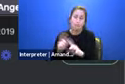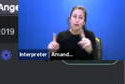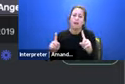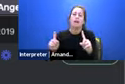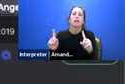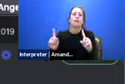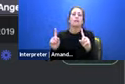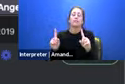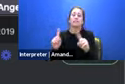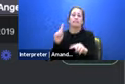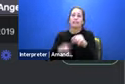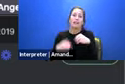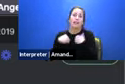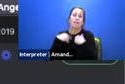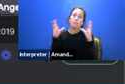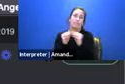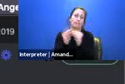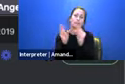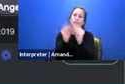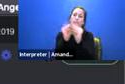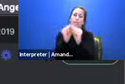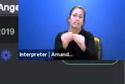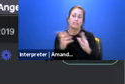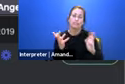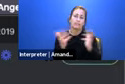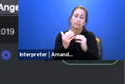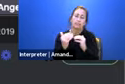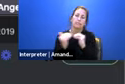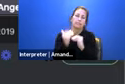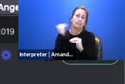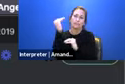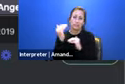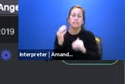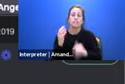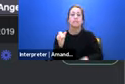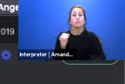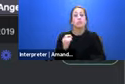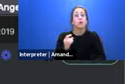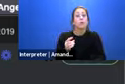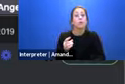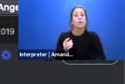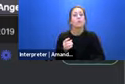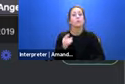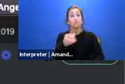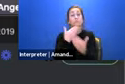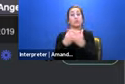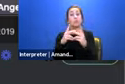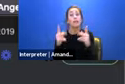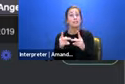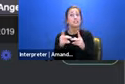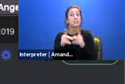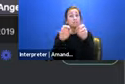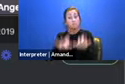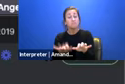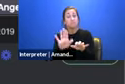to work with you as a team to ensure that we're addressing any of your concerns. So again, this will be the